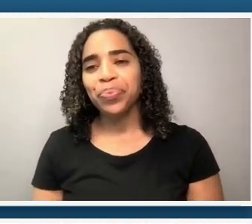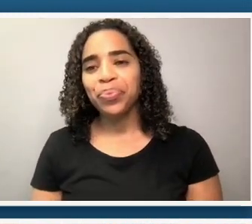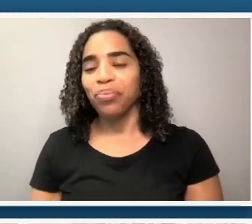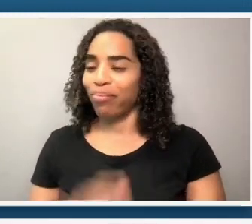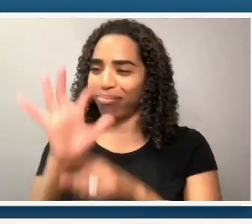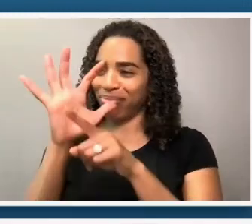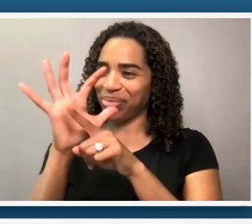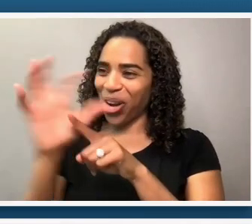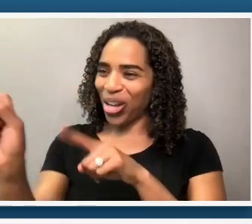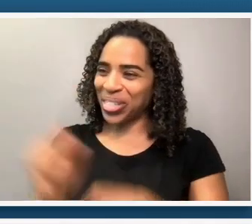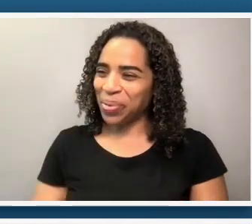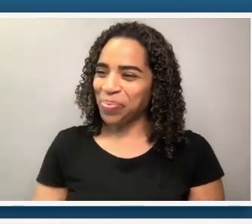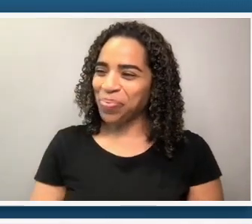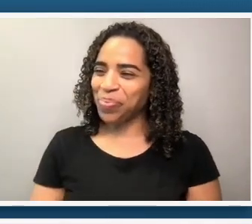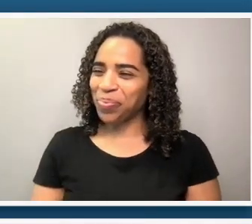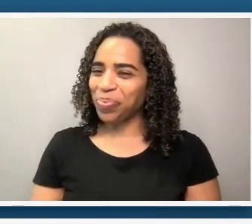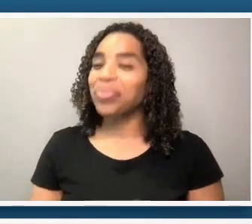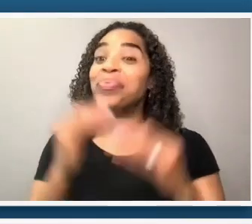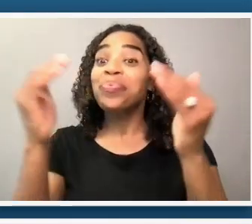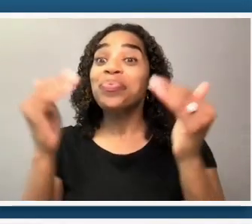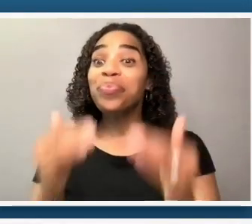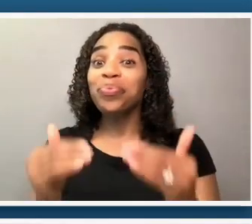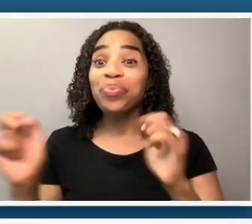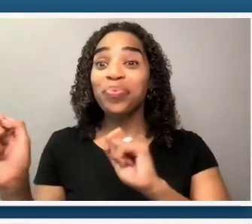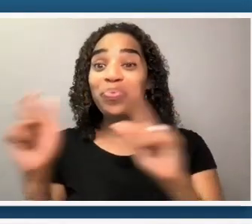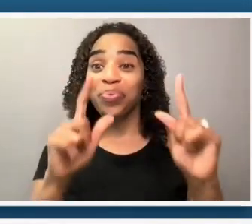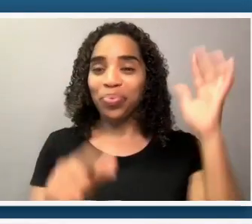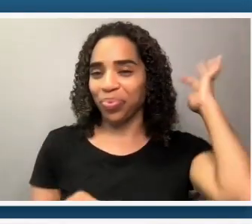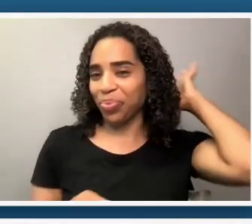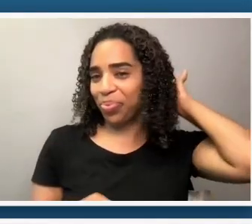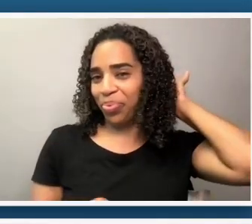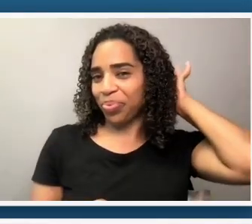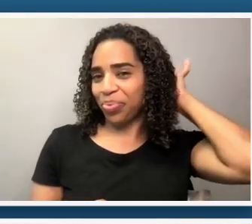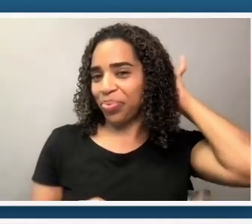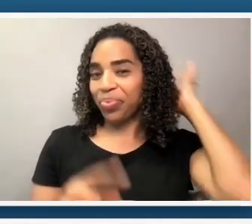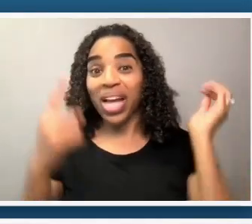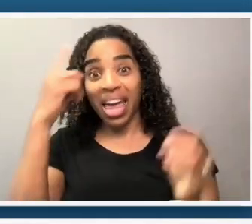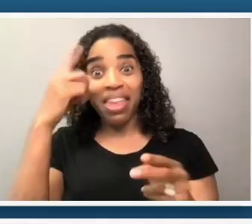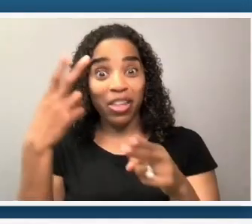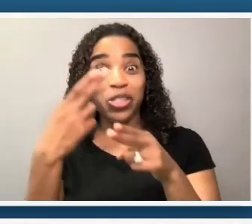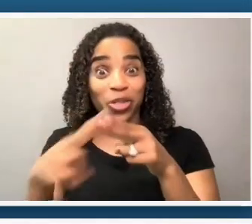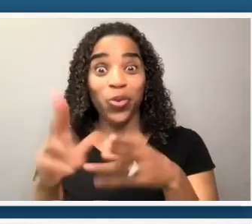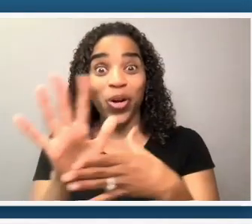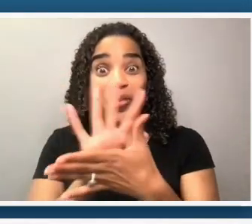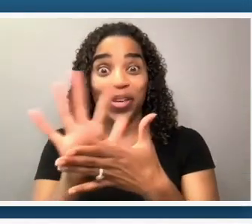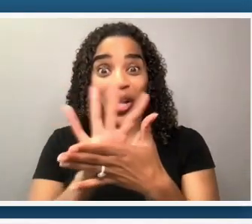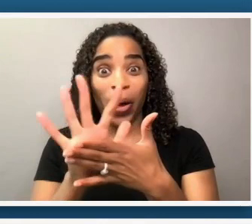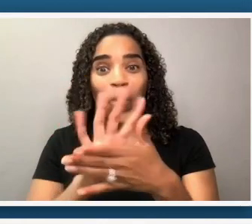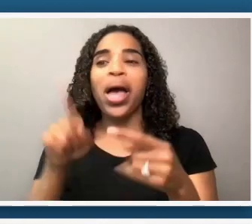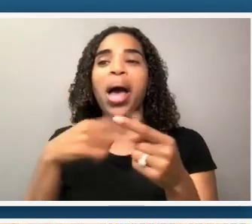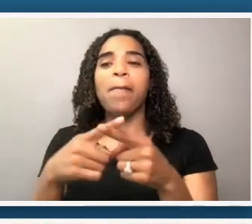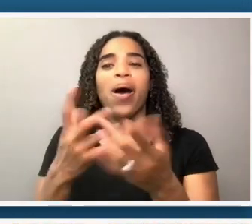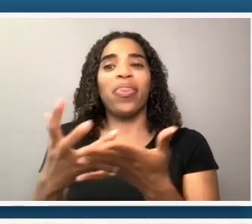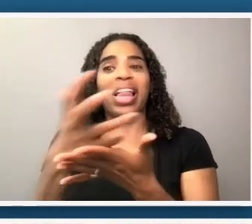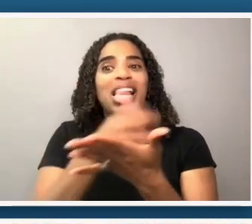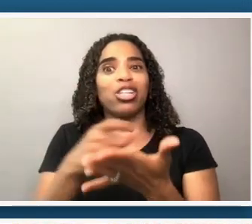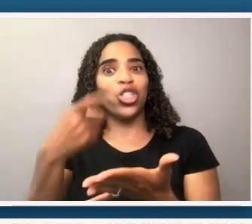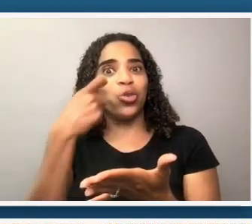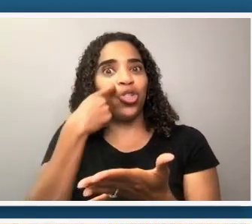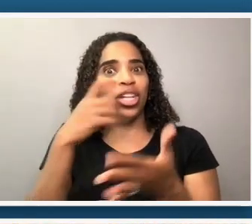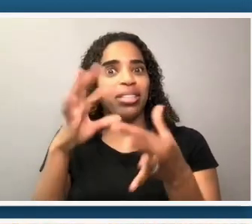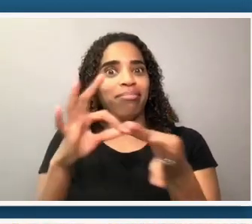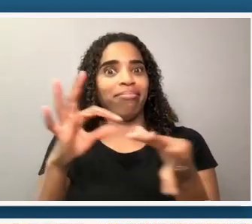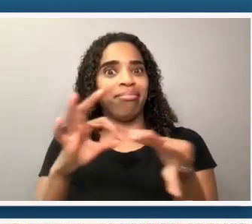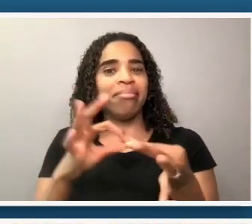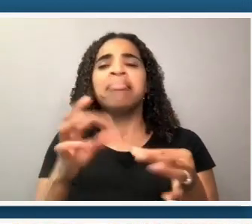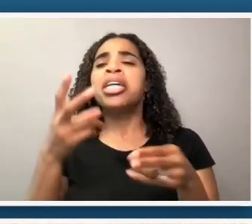Awesome. I would love to go to the next slide where I know that we have a short video of this collection that you're speaking about. And in this video, we can get a